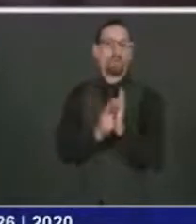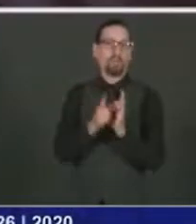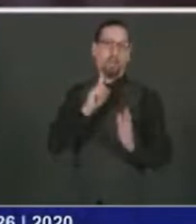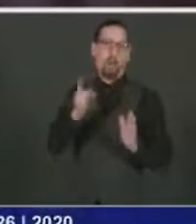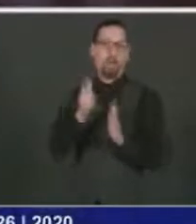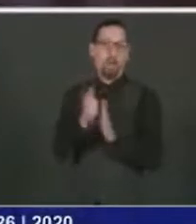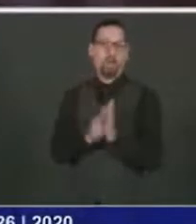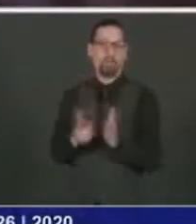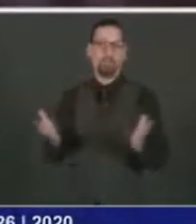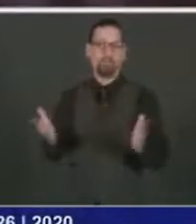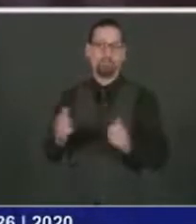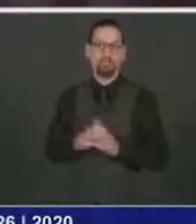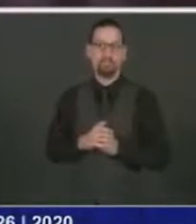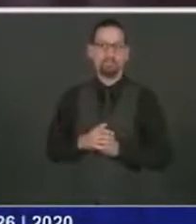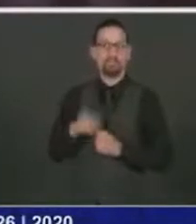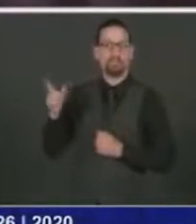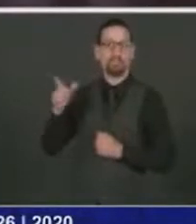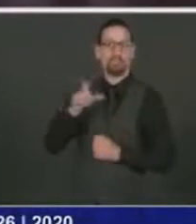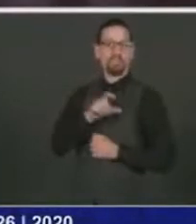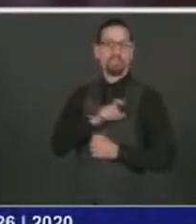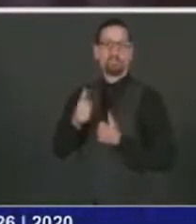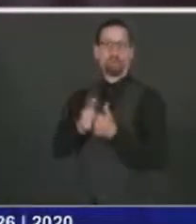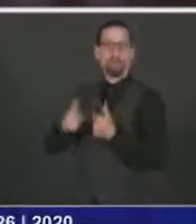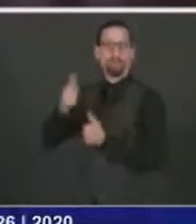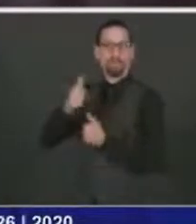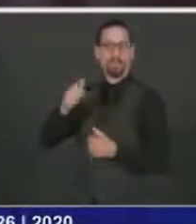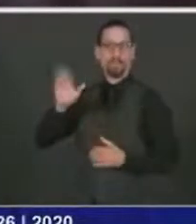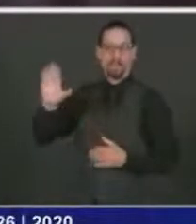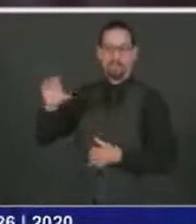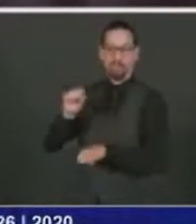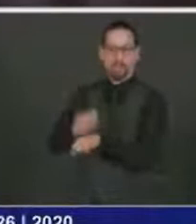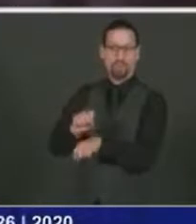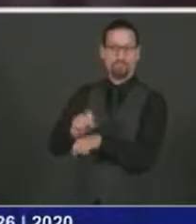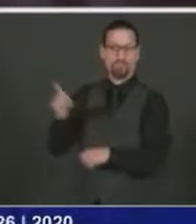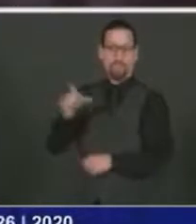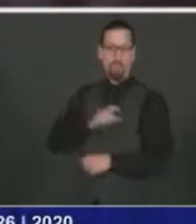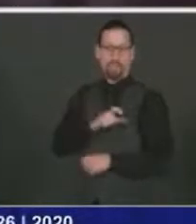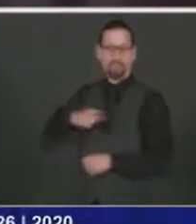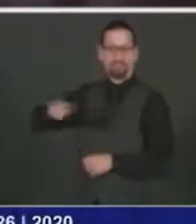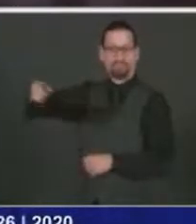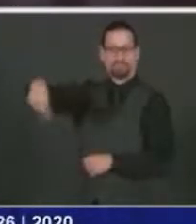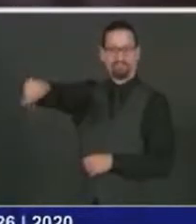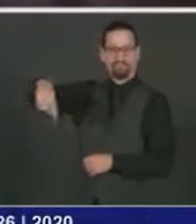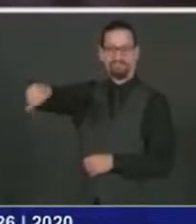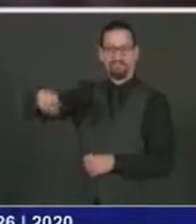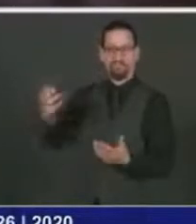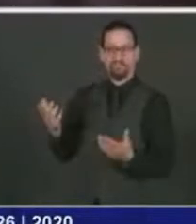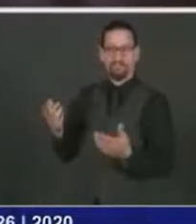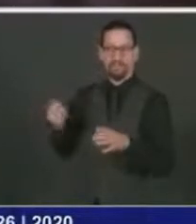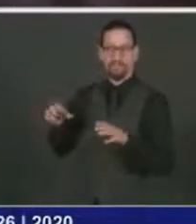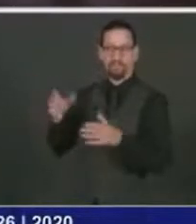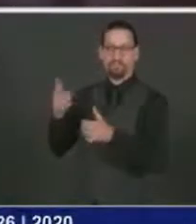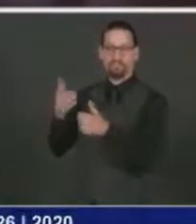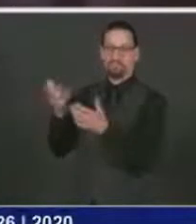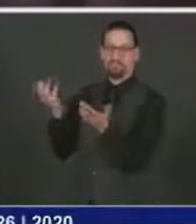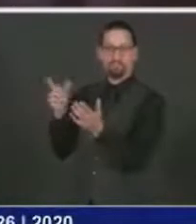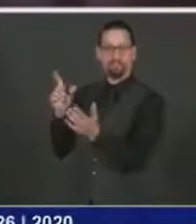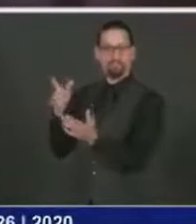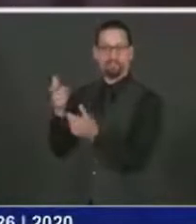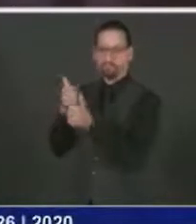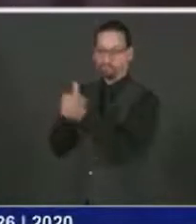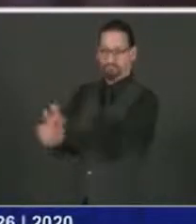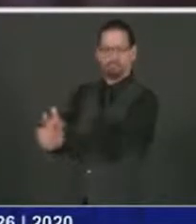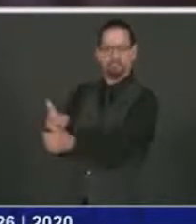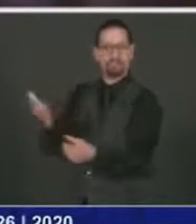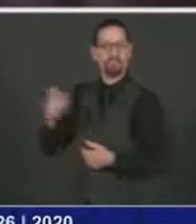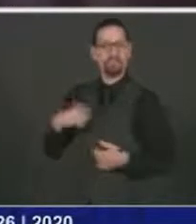police said there, it's his job and his officers to enforce the law. And I expect it to be followed throughout the